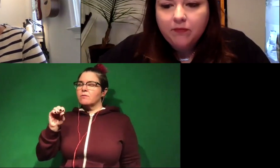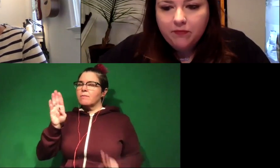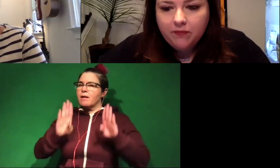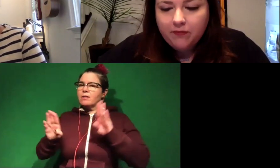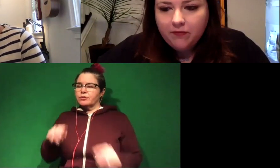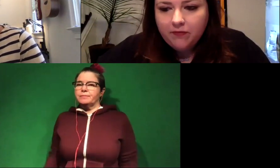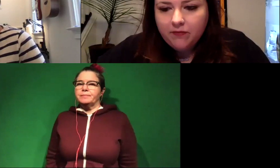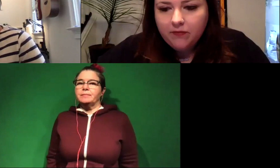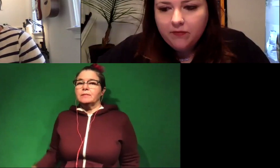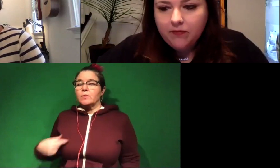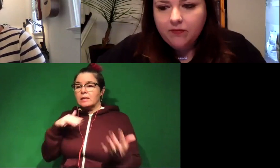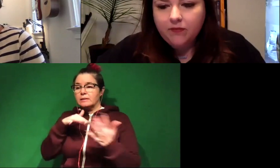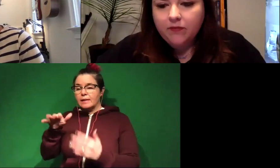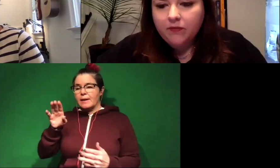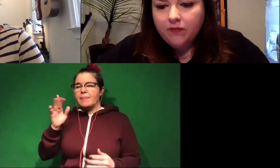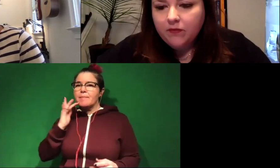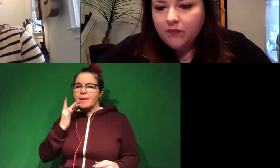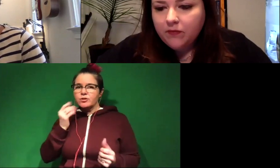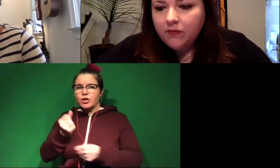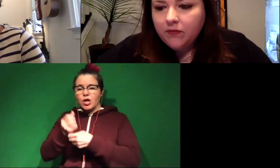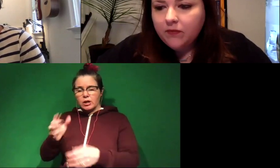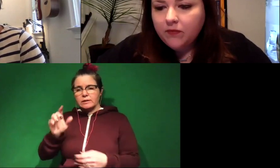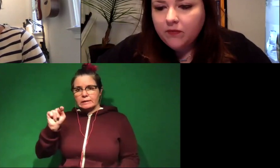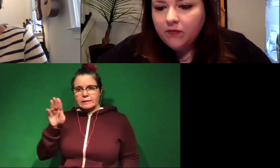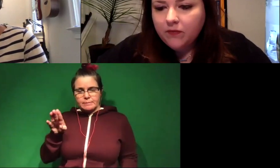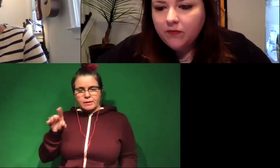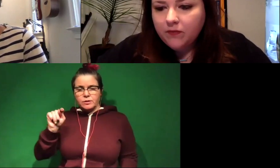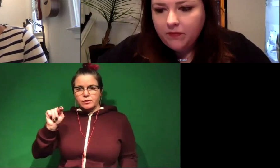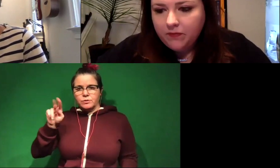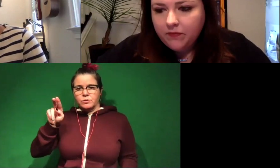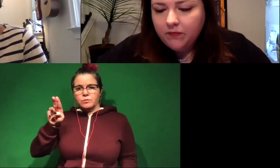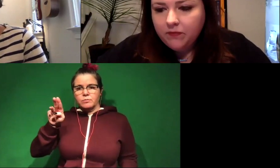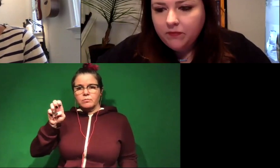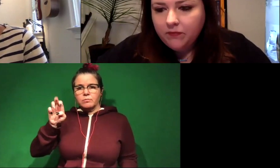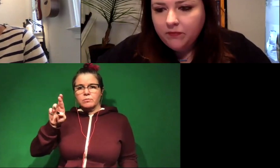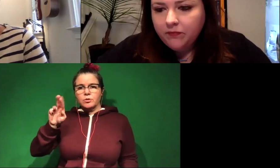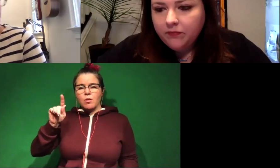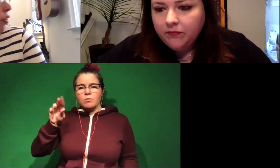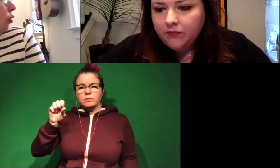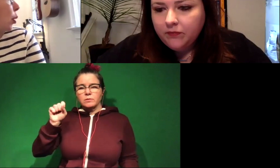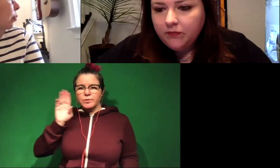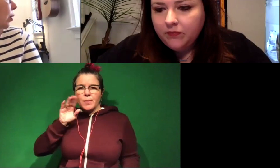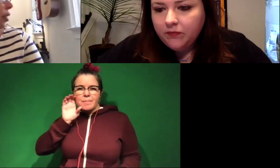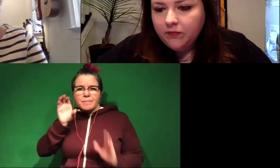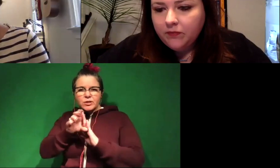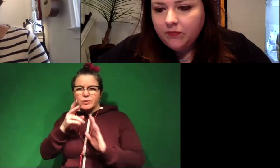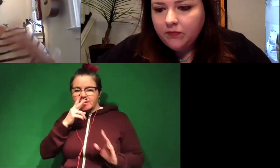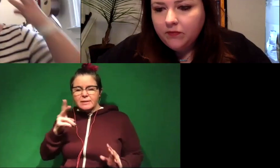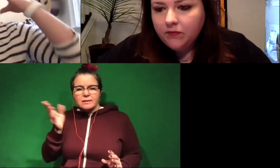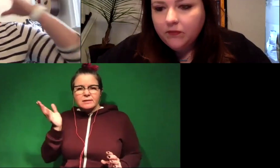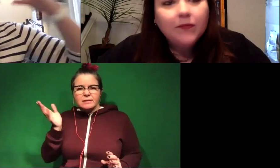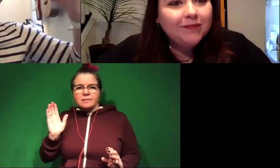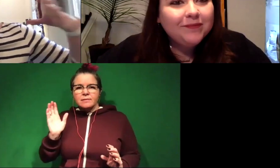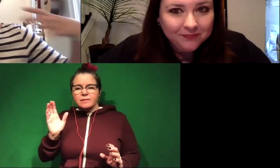So I studied the bacteria that cause tuberculosis. Those pictures that you see of people in